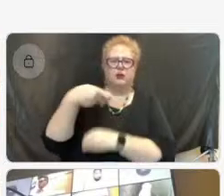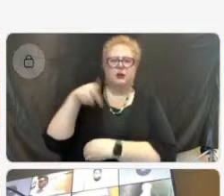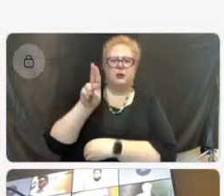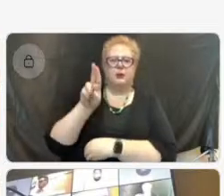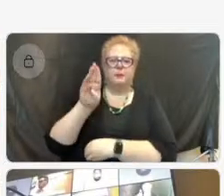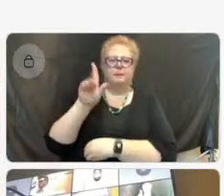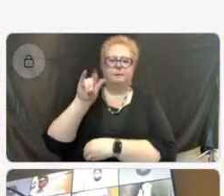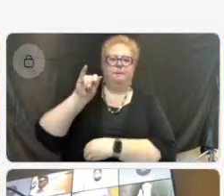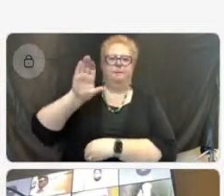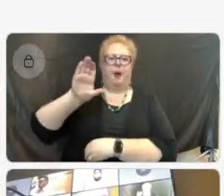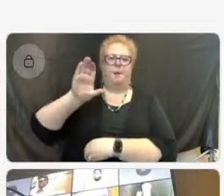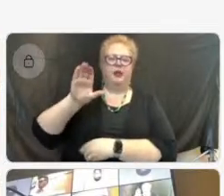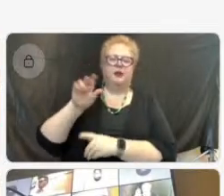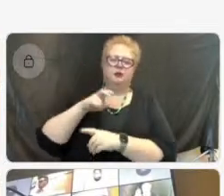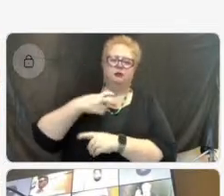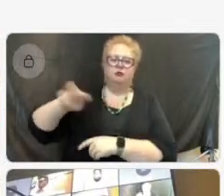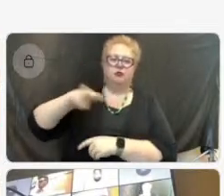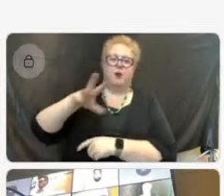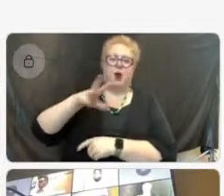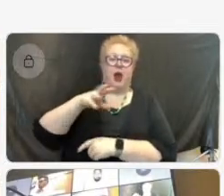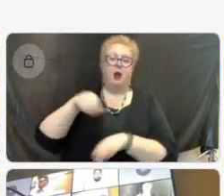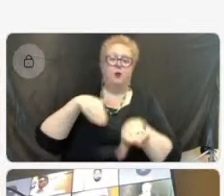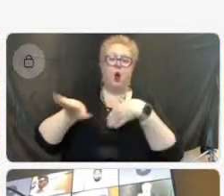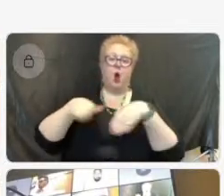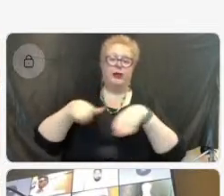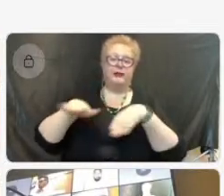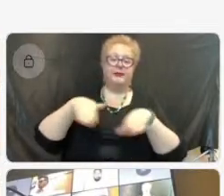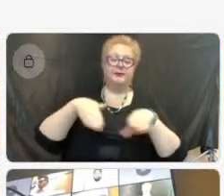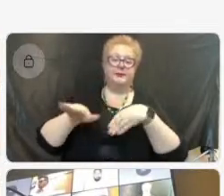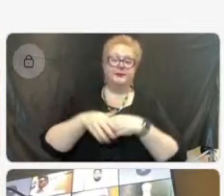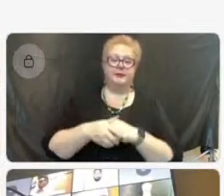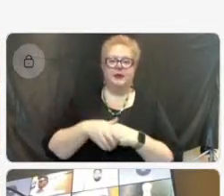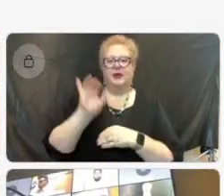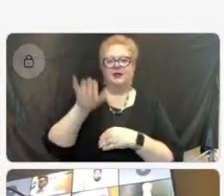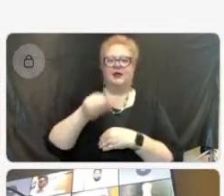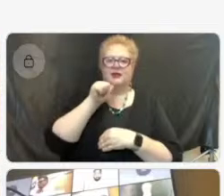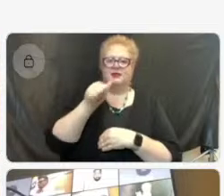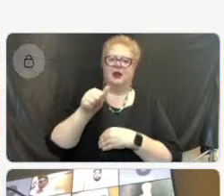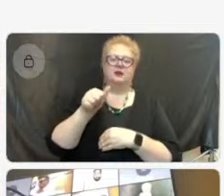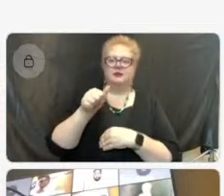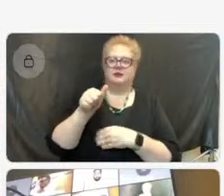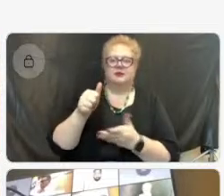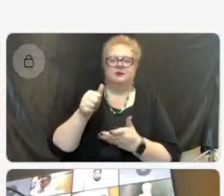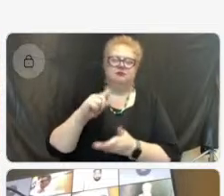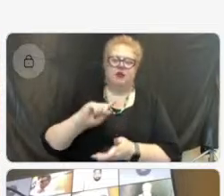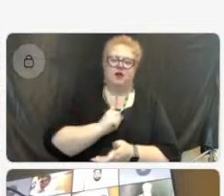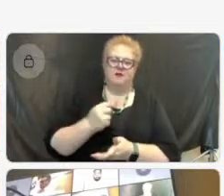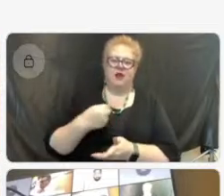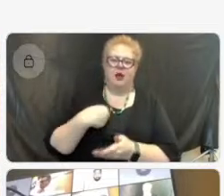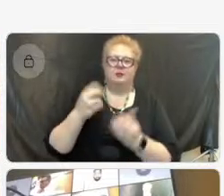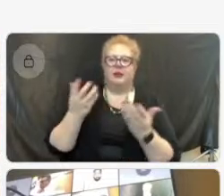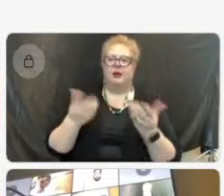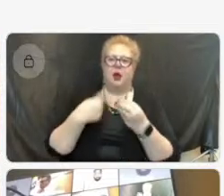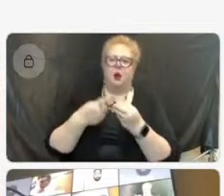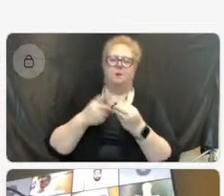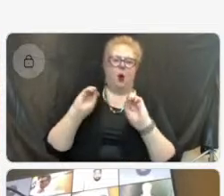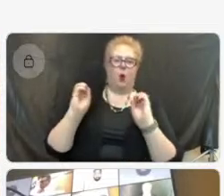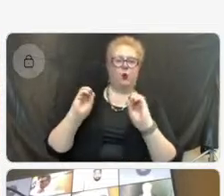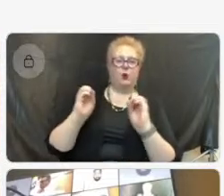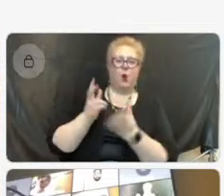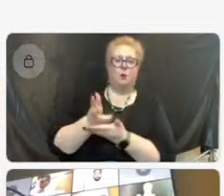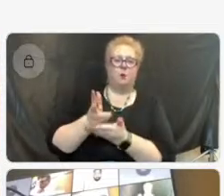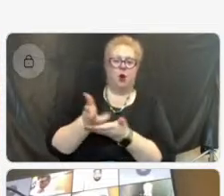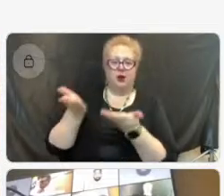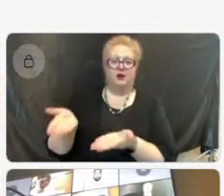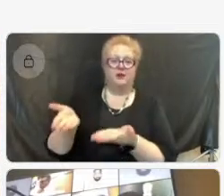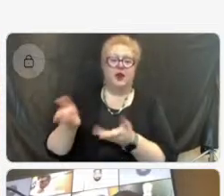transportation and walking. So that doesn't offend me at all, the lack of, parking